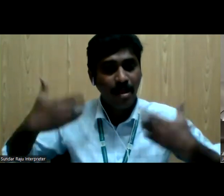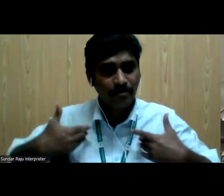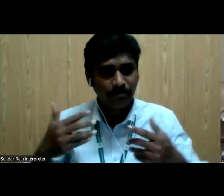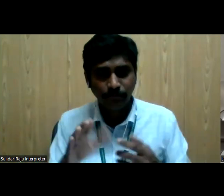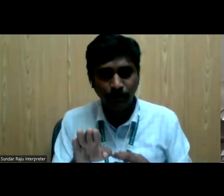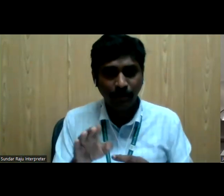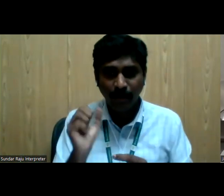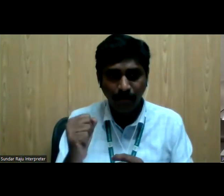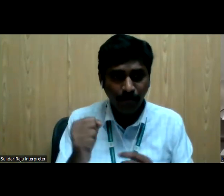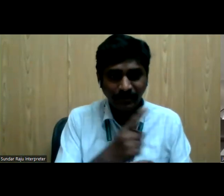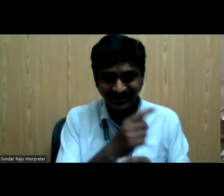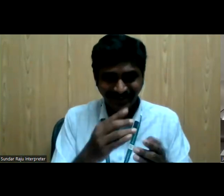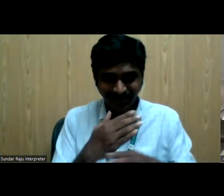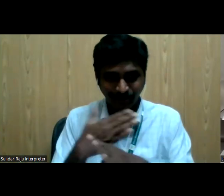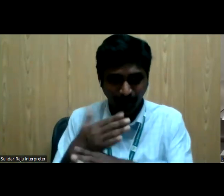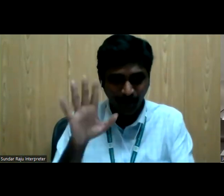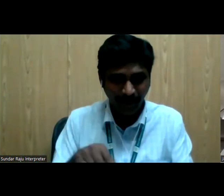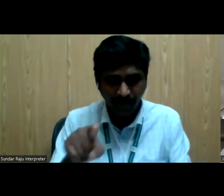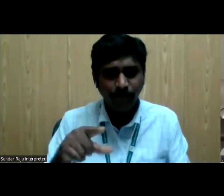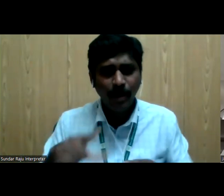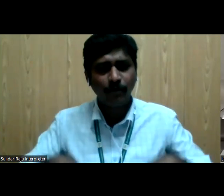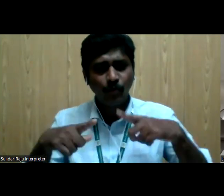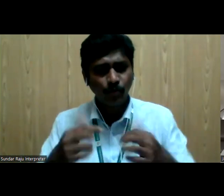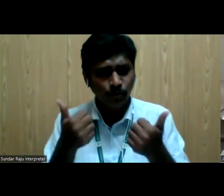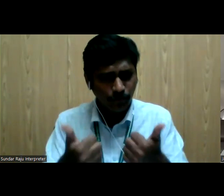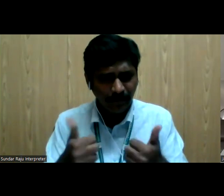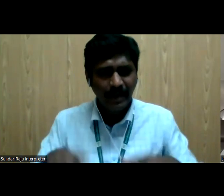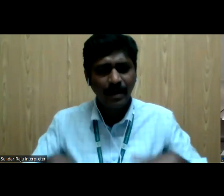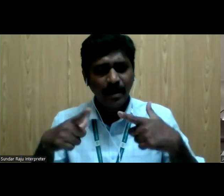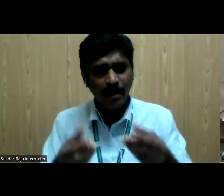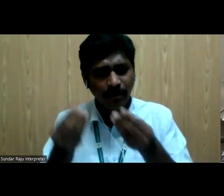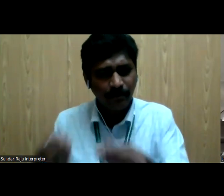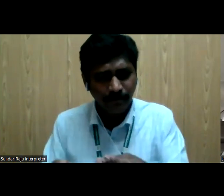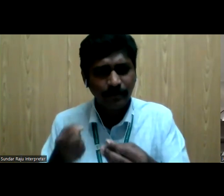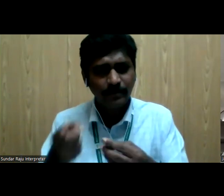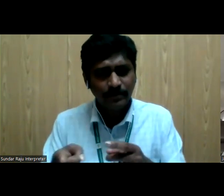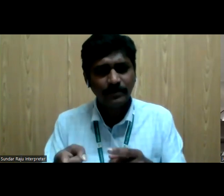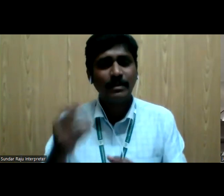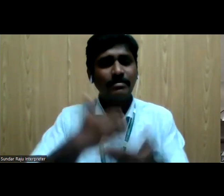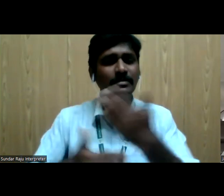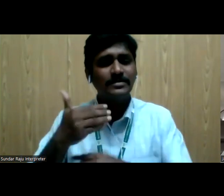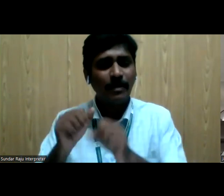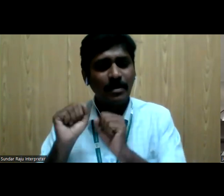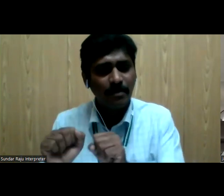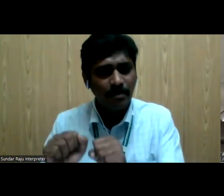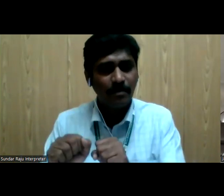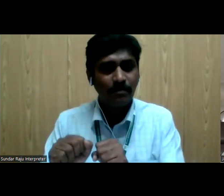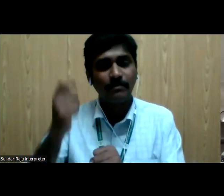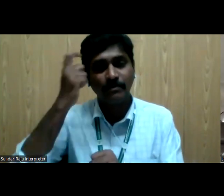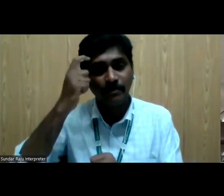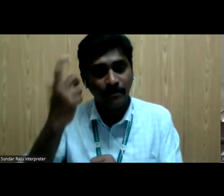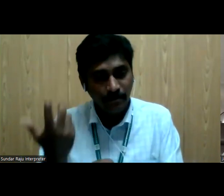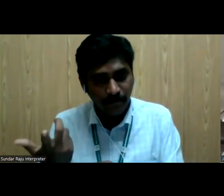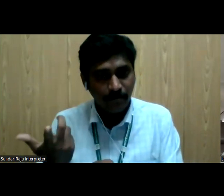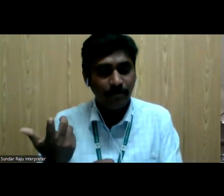also, how a good quality of life, decent living can still be maintained for persons with intellectual living.